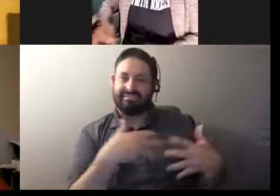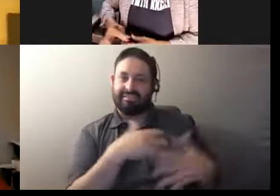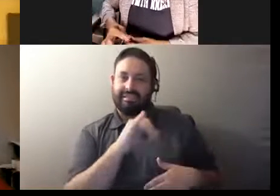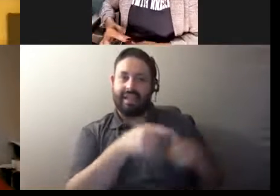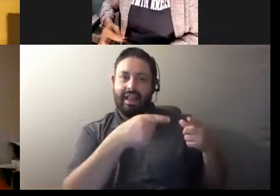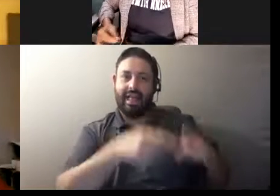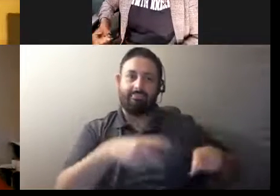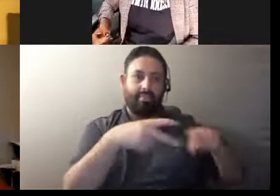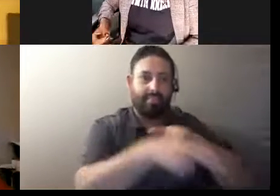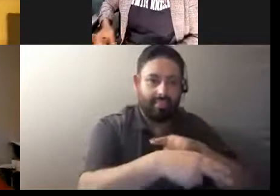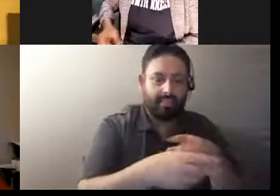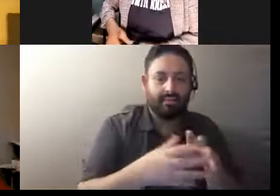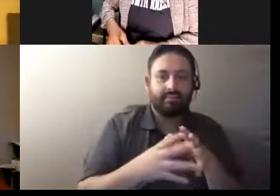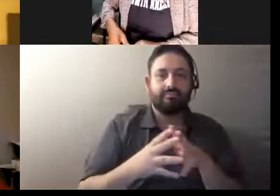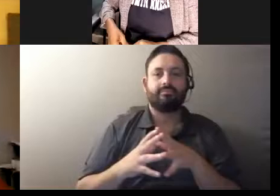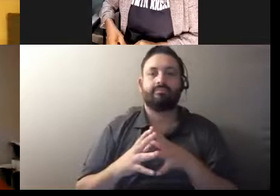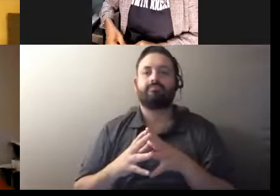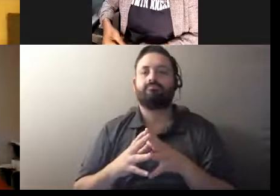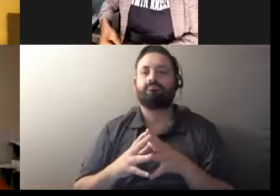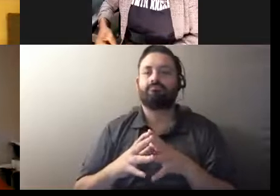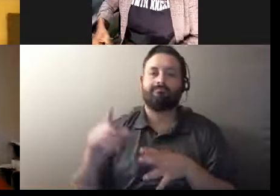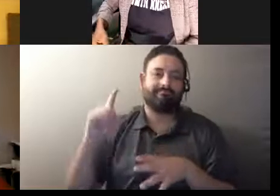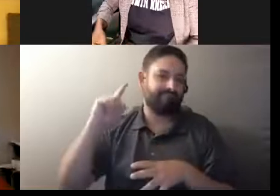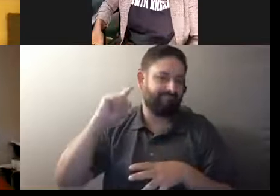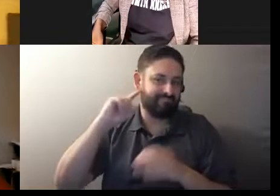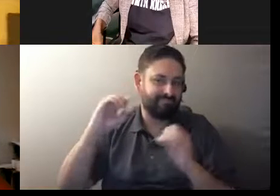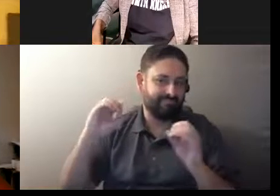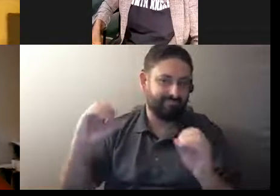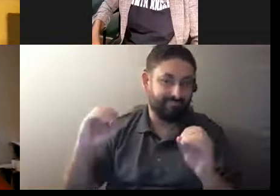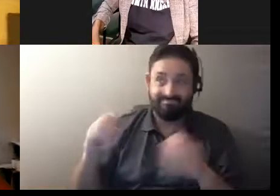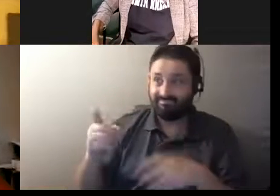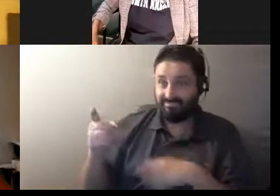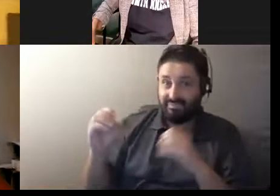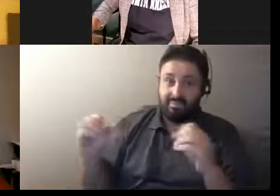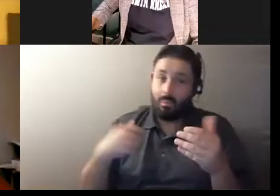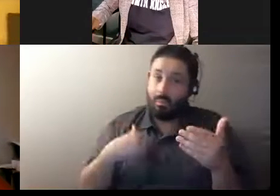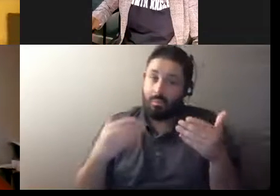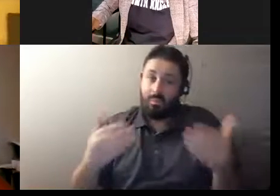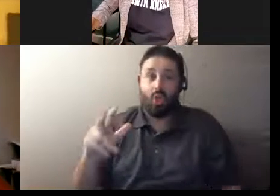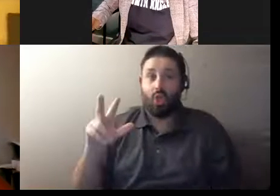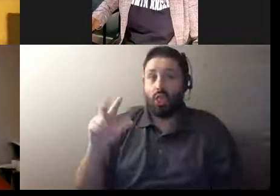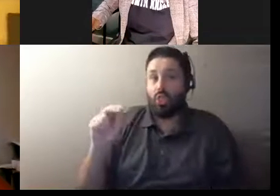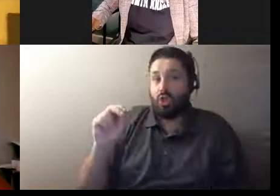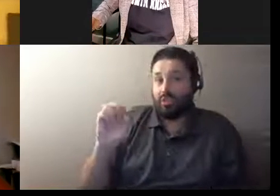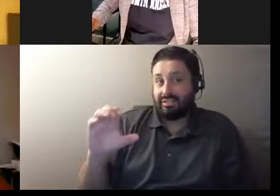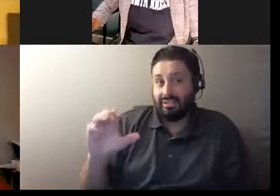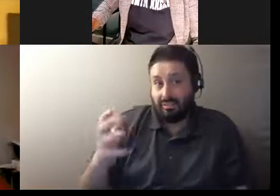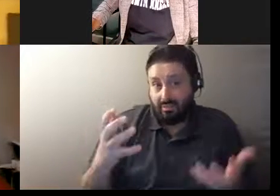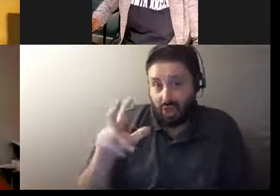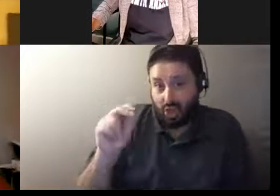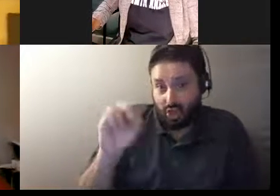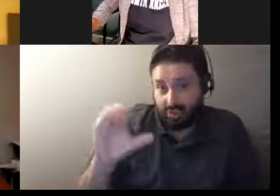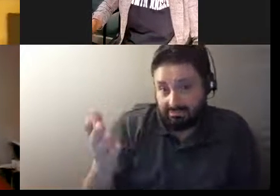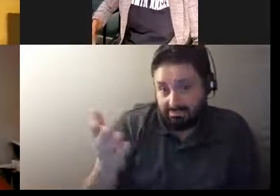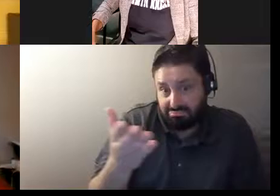does. I am not hearing back. You're not hearing back? I mean, we can do this on a 30-second thing. Are you guys up for that? We